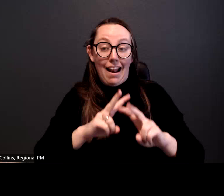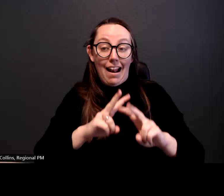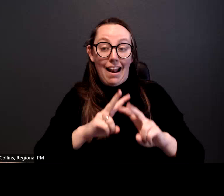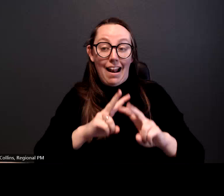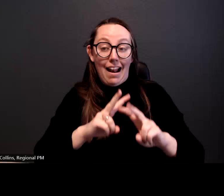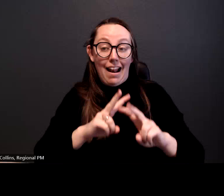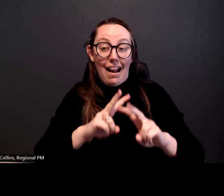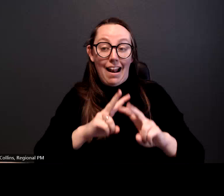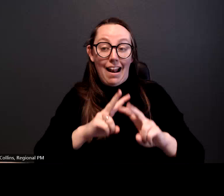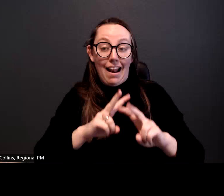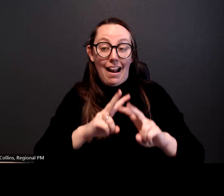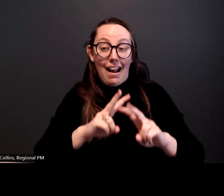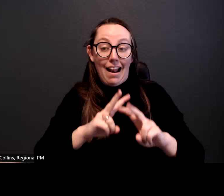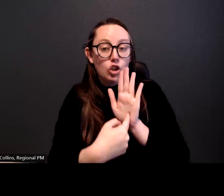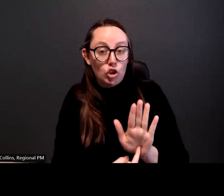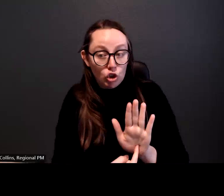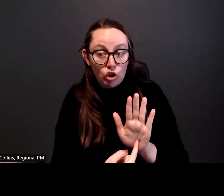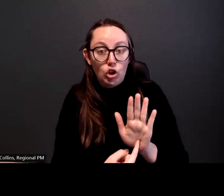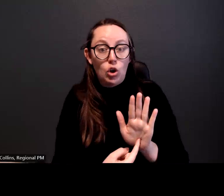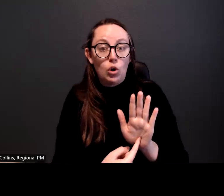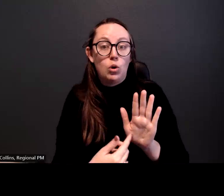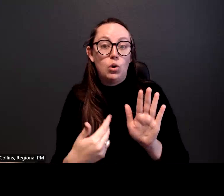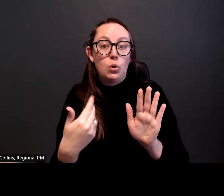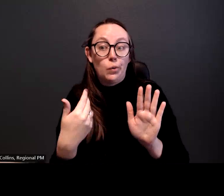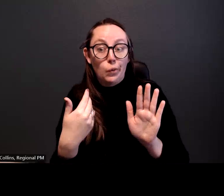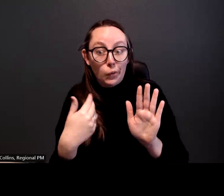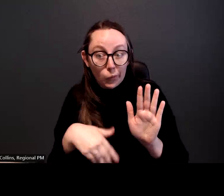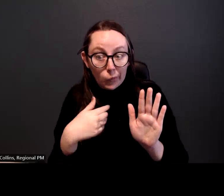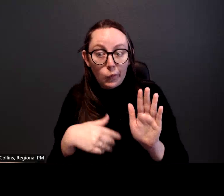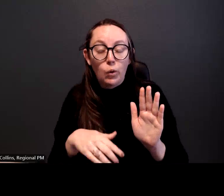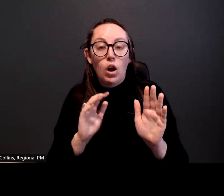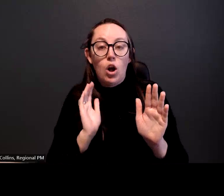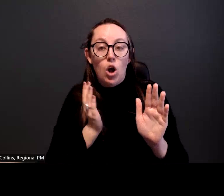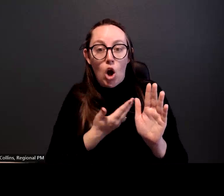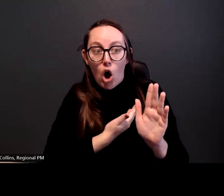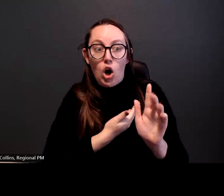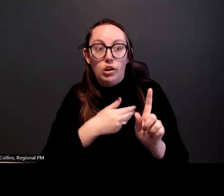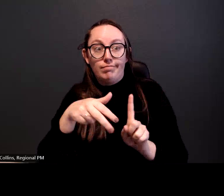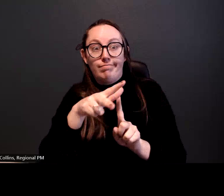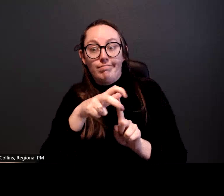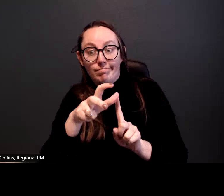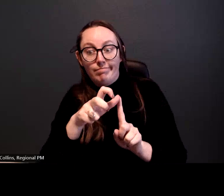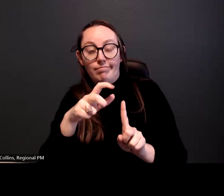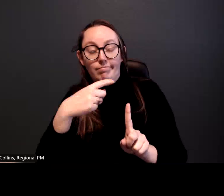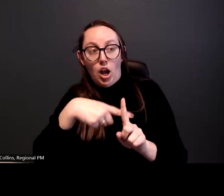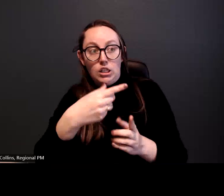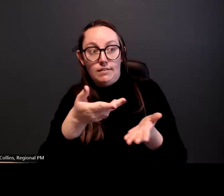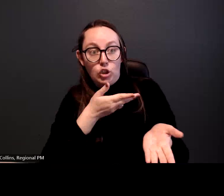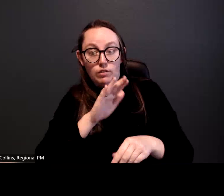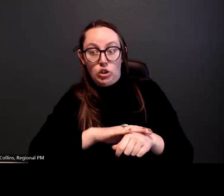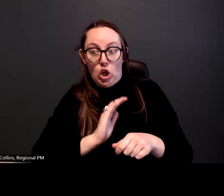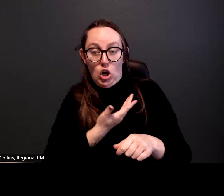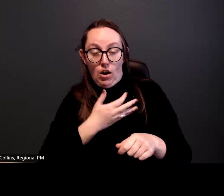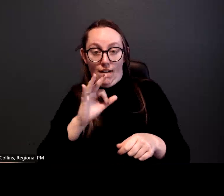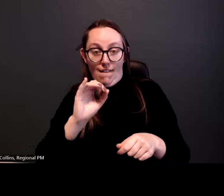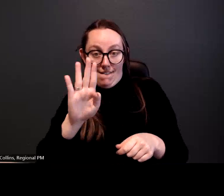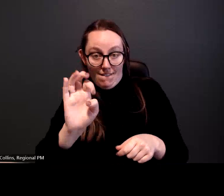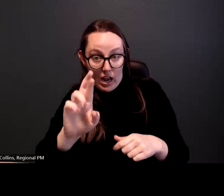of developing carrier grade service on our fiber infrastructure or on the newly built